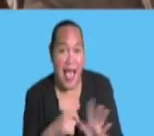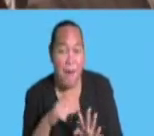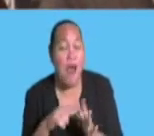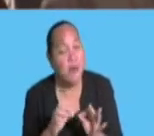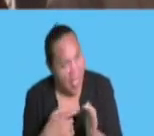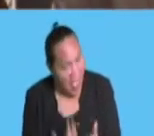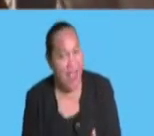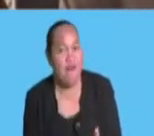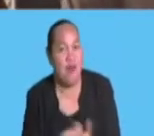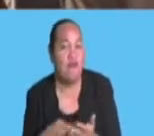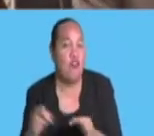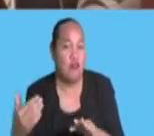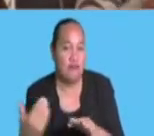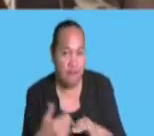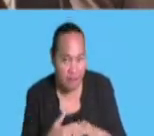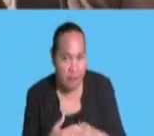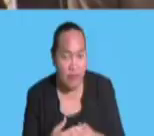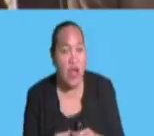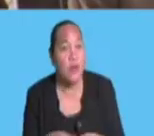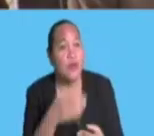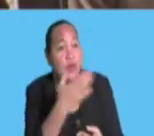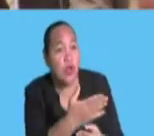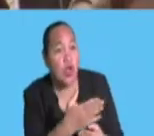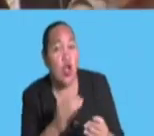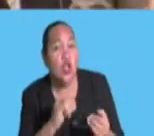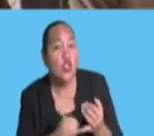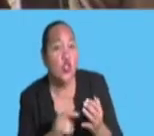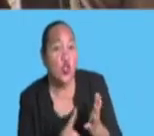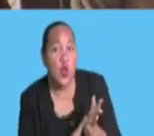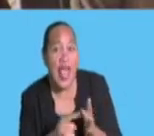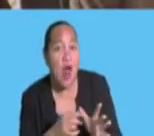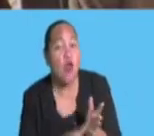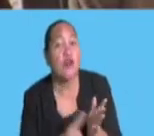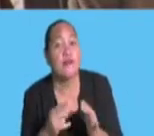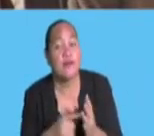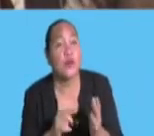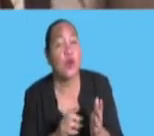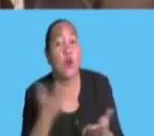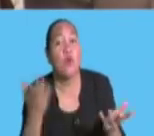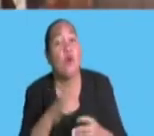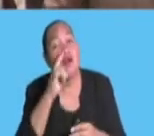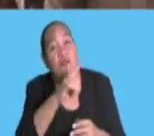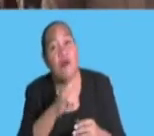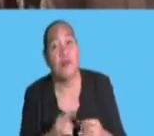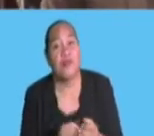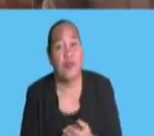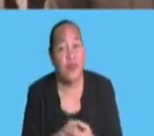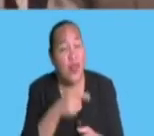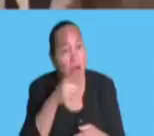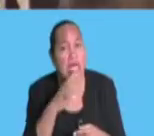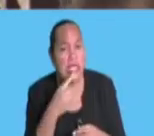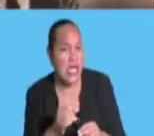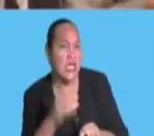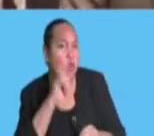there. Honorable Suliano Matentumbua said they have this lovely water source at Wainandoi, and there was no consultation with the